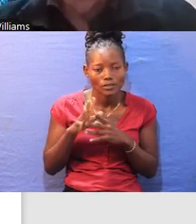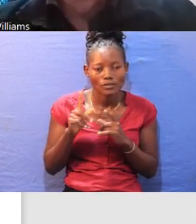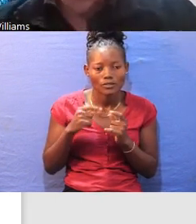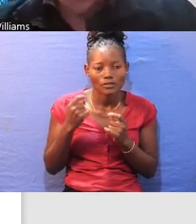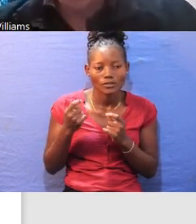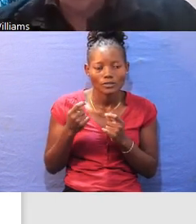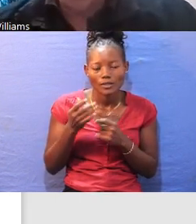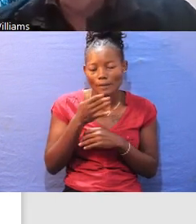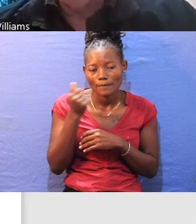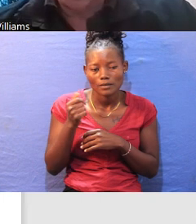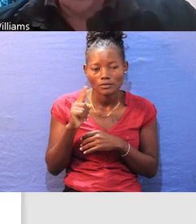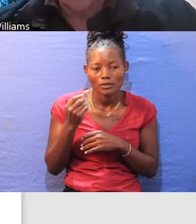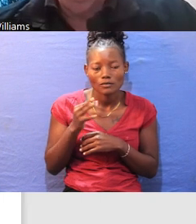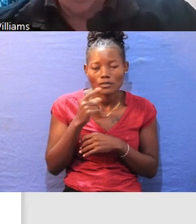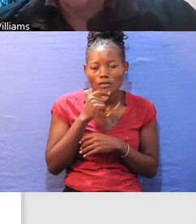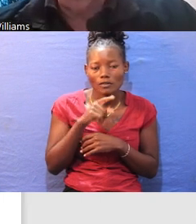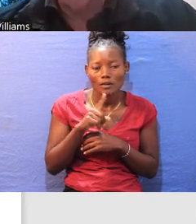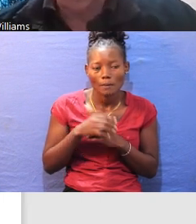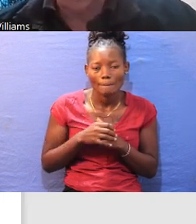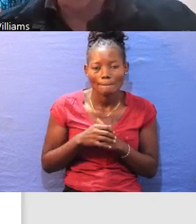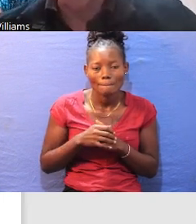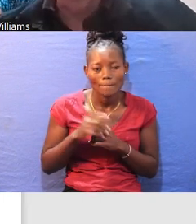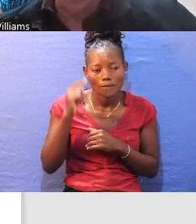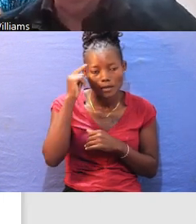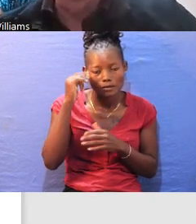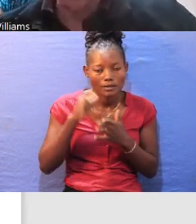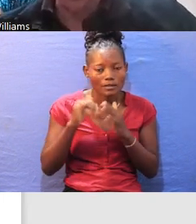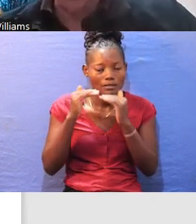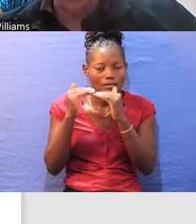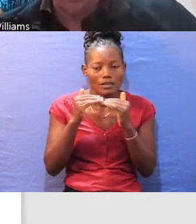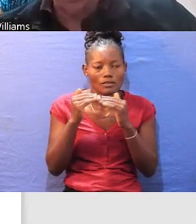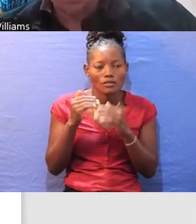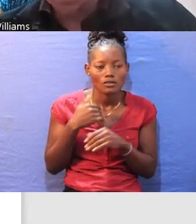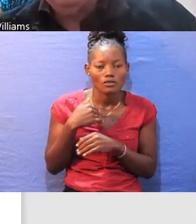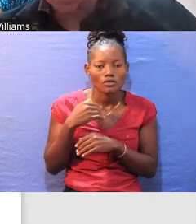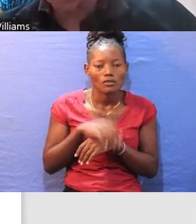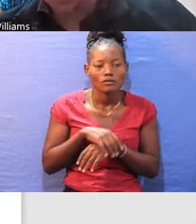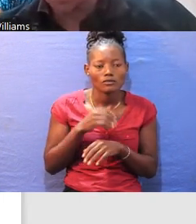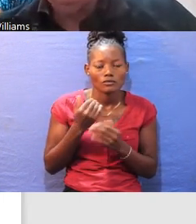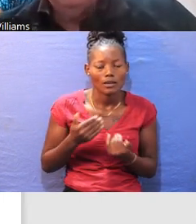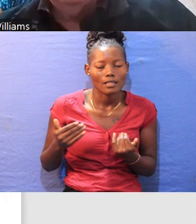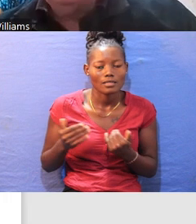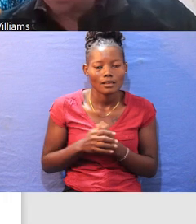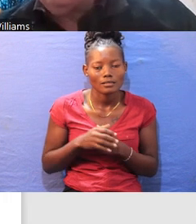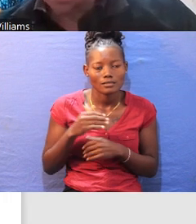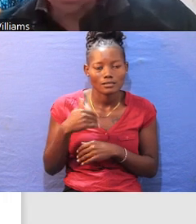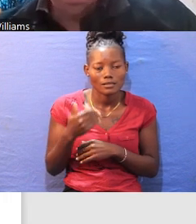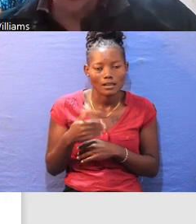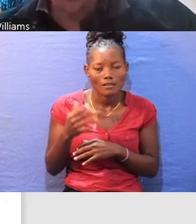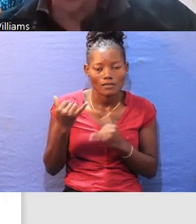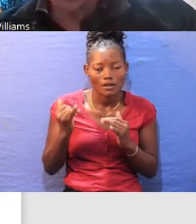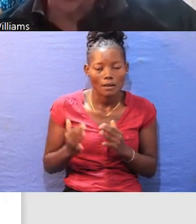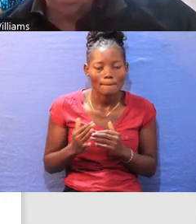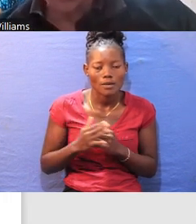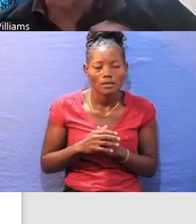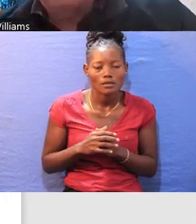that. I think at that level, you have to take things, every athlete is unique, and I think